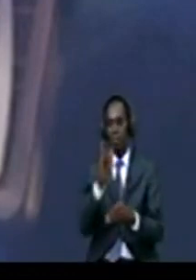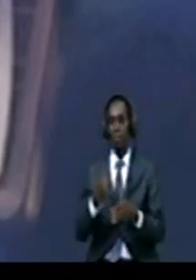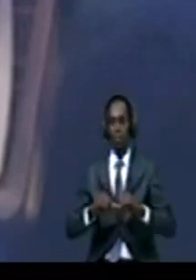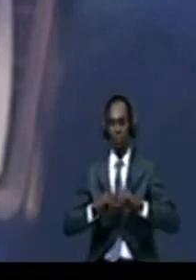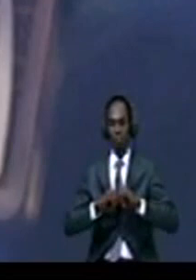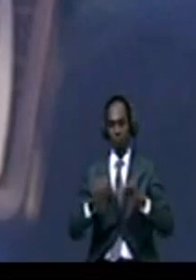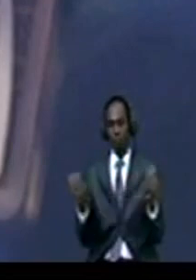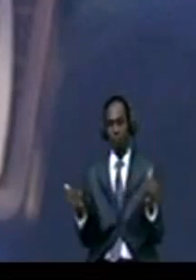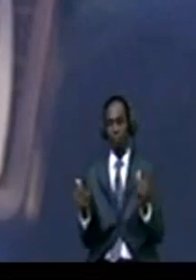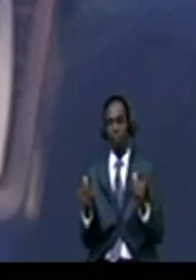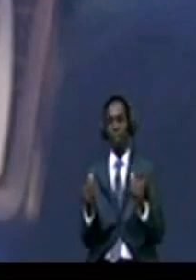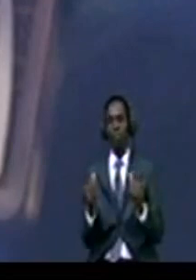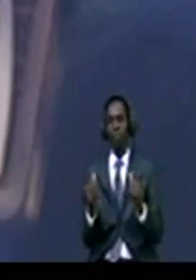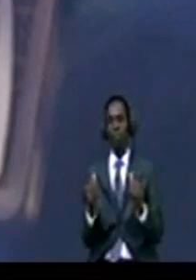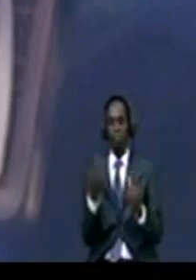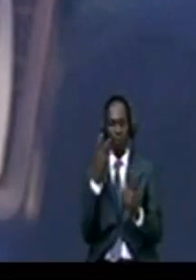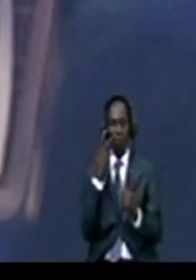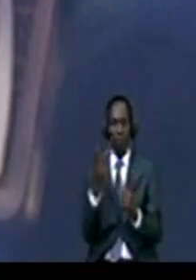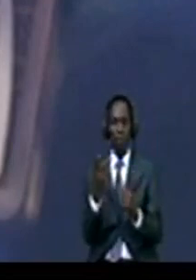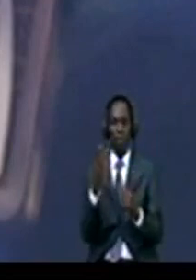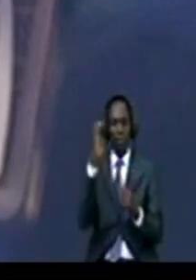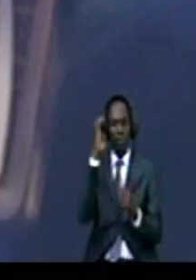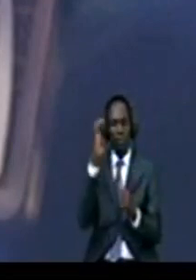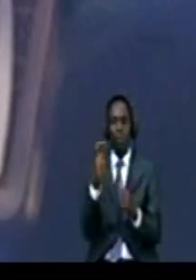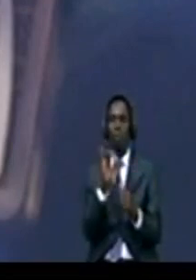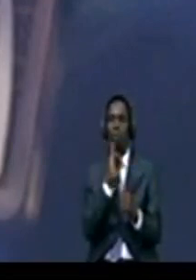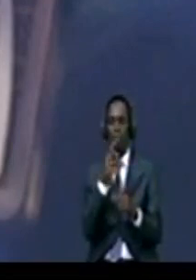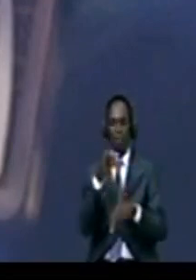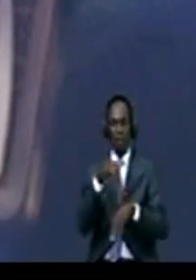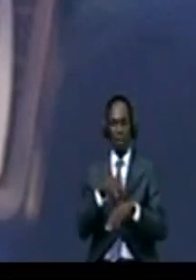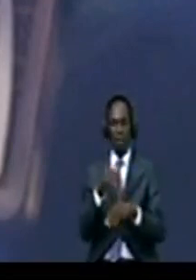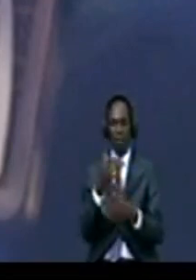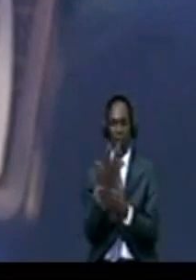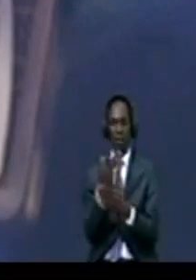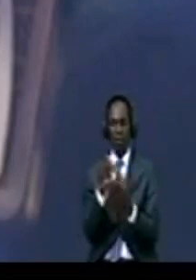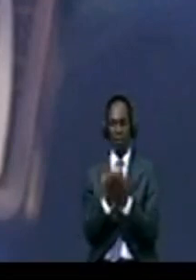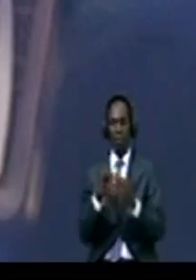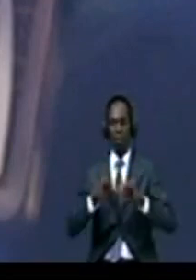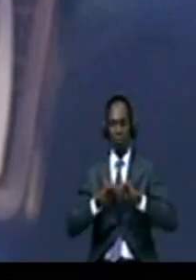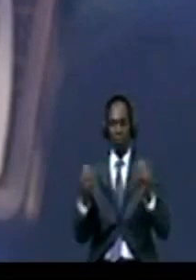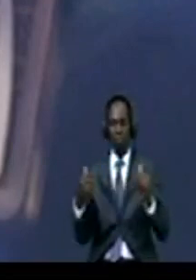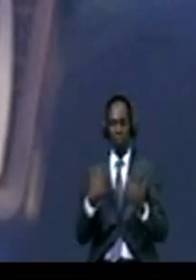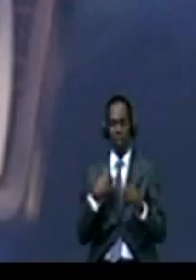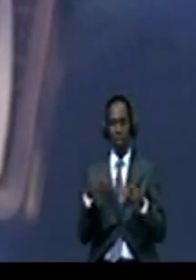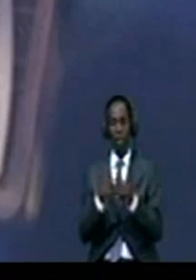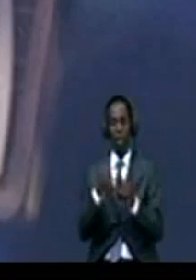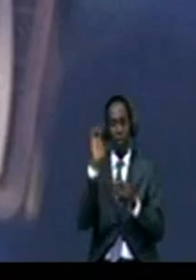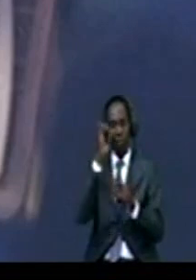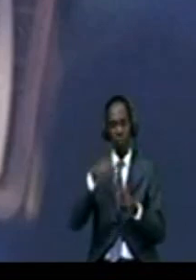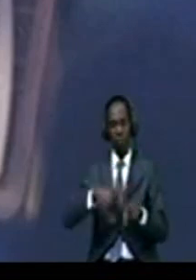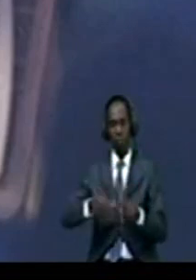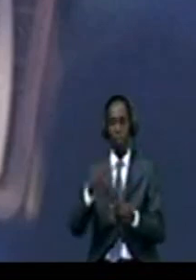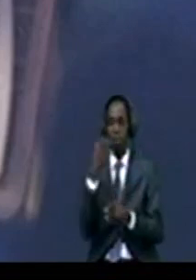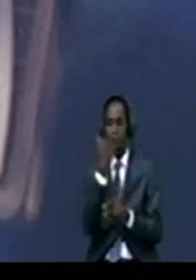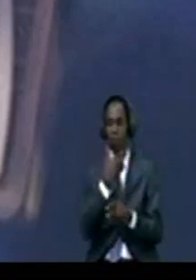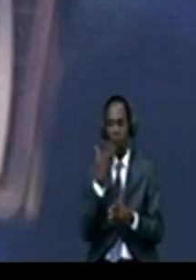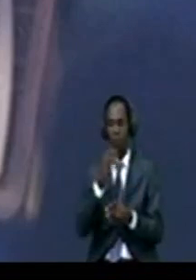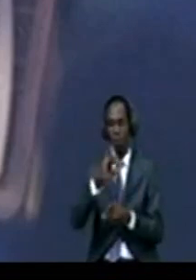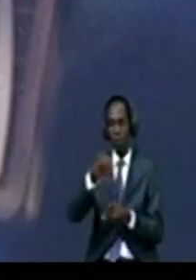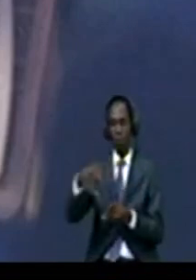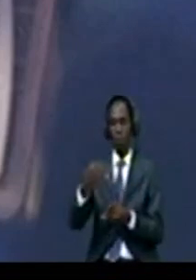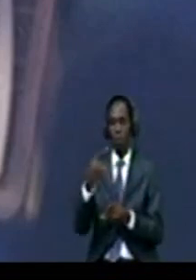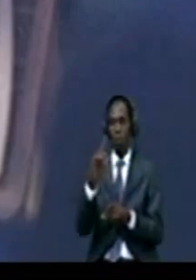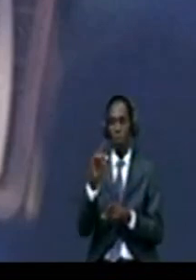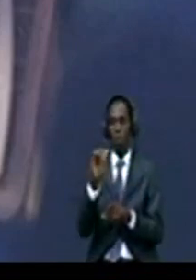let us be going. Behold, he is at hand that doth betray me. And while he yet spake, lo, Judas, one of the 12,